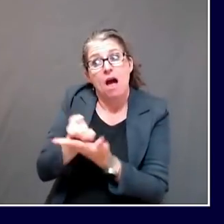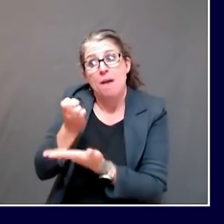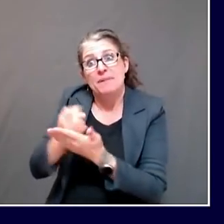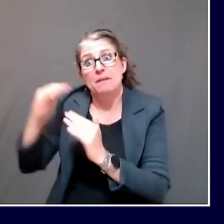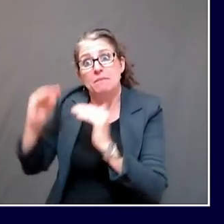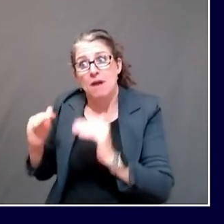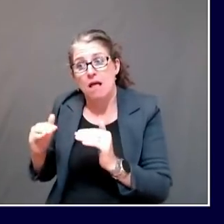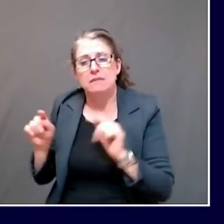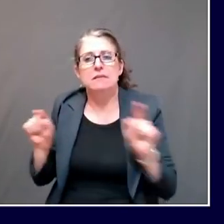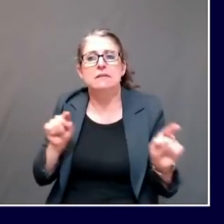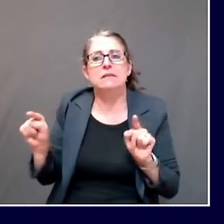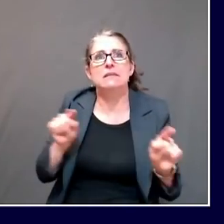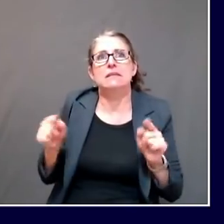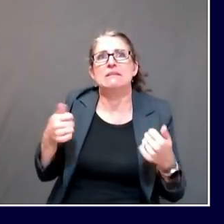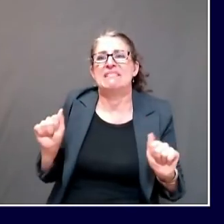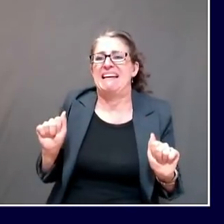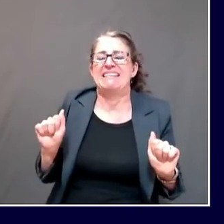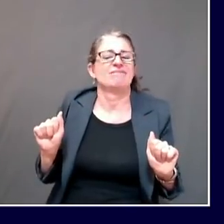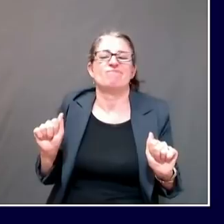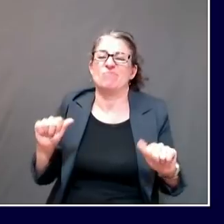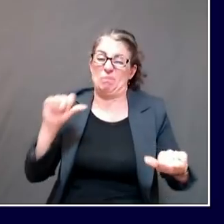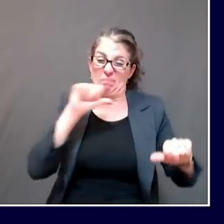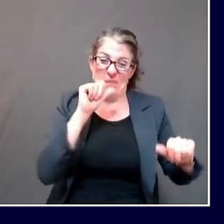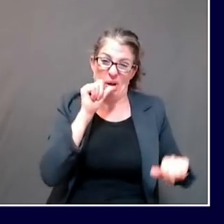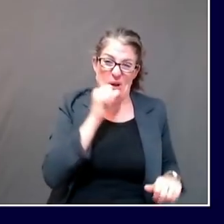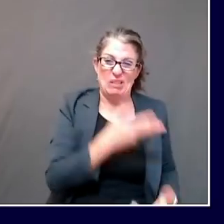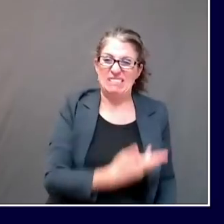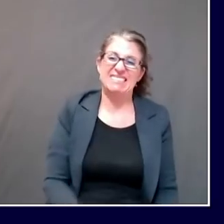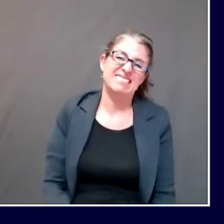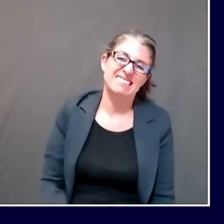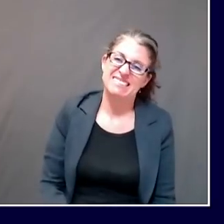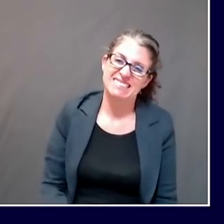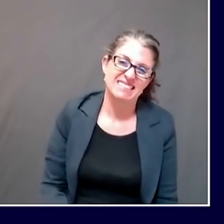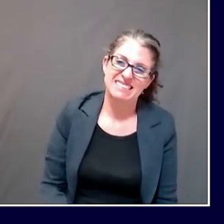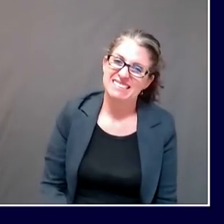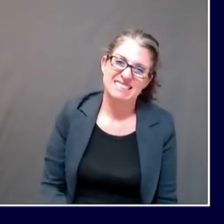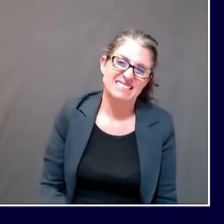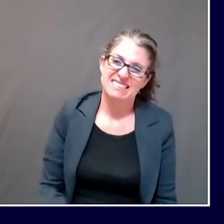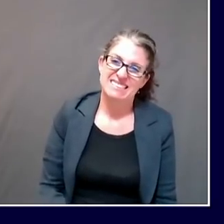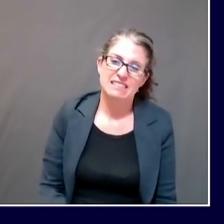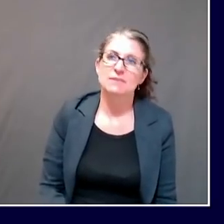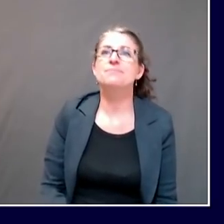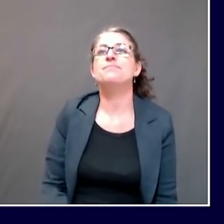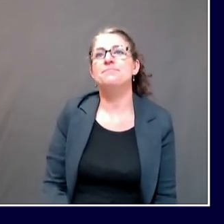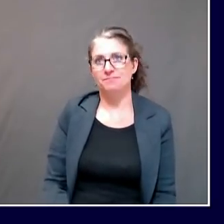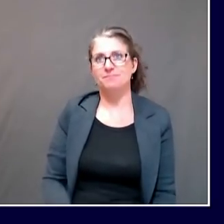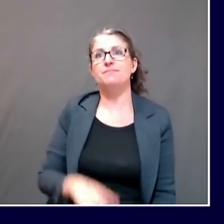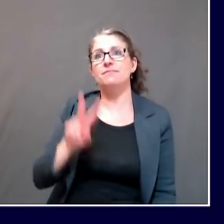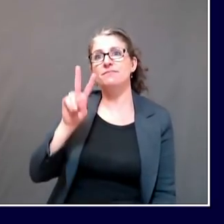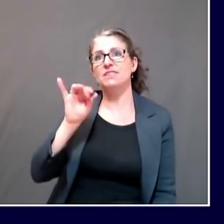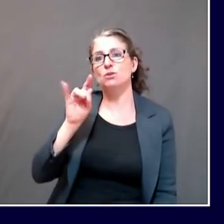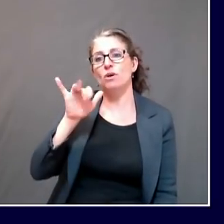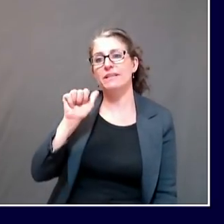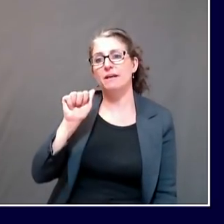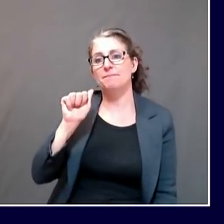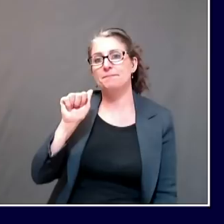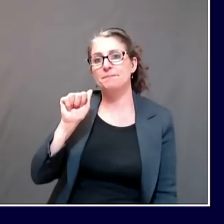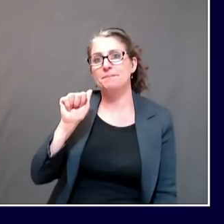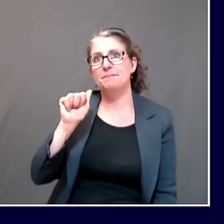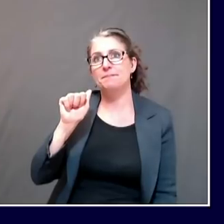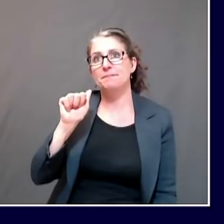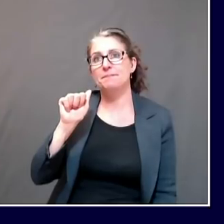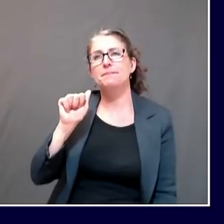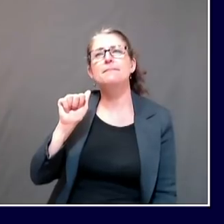I'm going to turn next to Victoria Ballou from Countywide News. Hello, Dr. Shah. My question today pertains